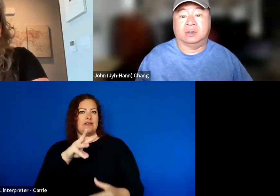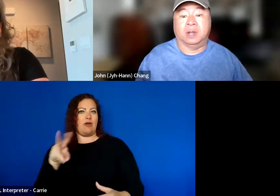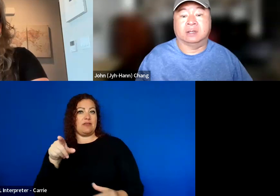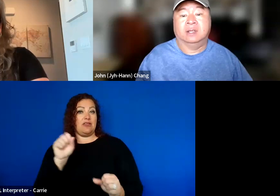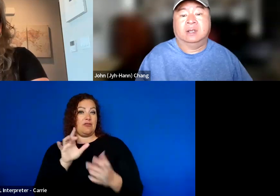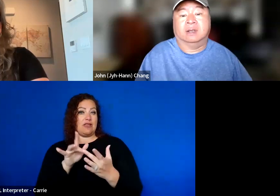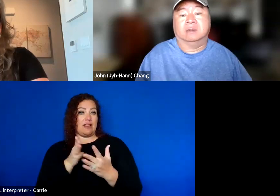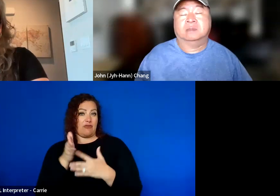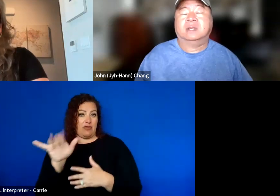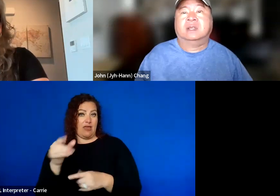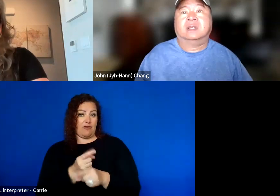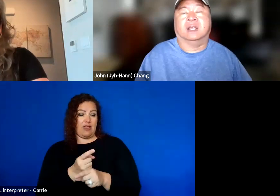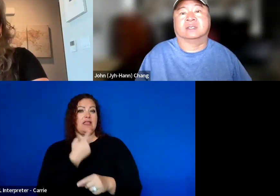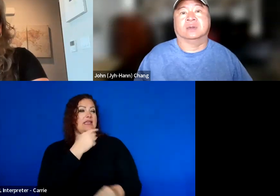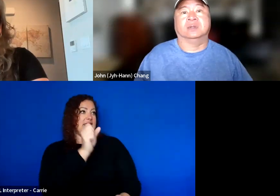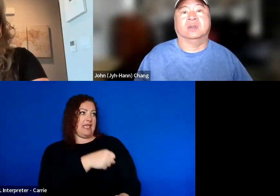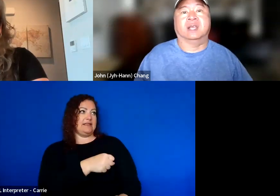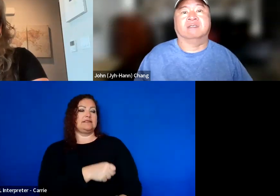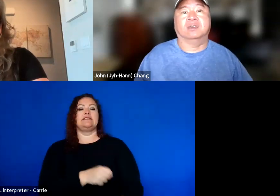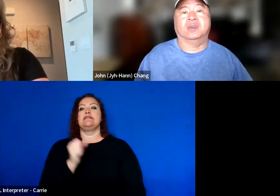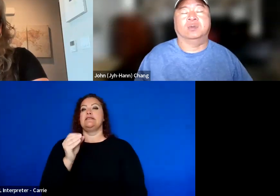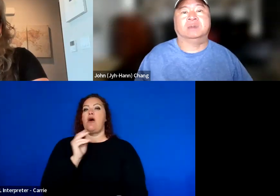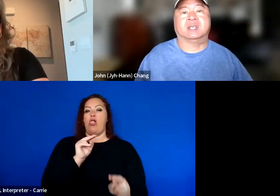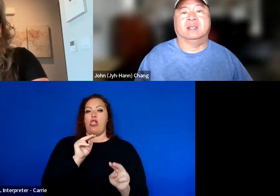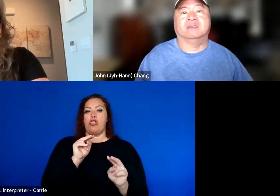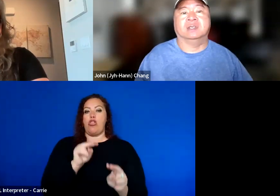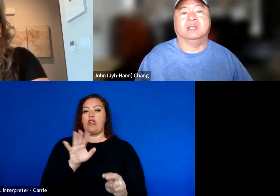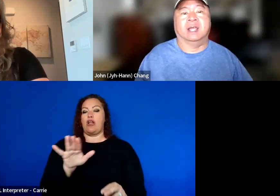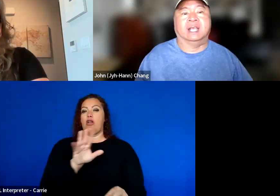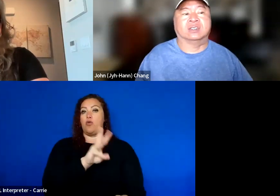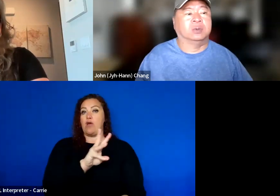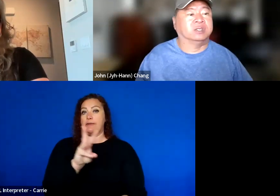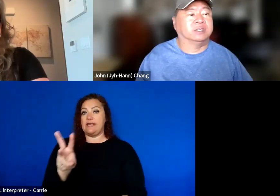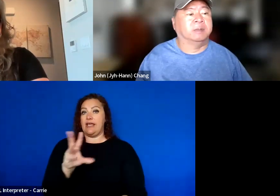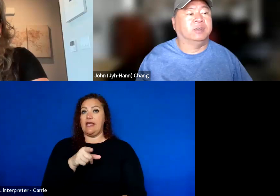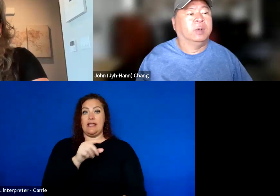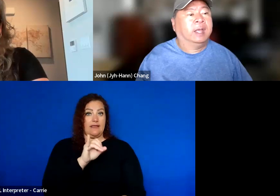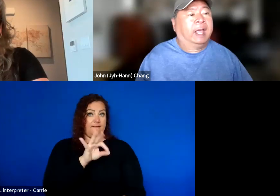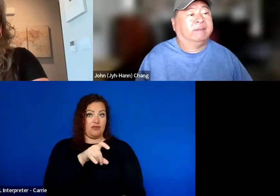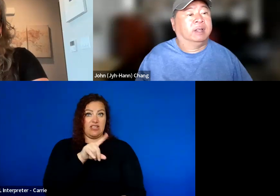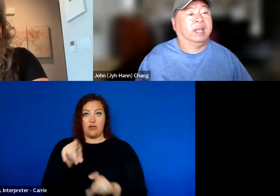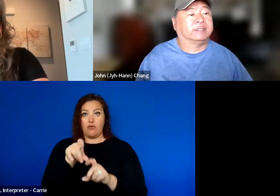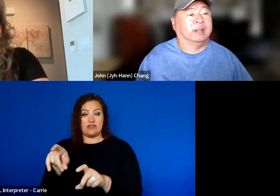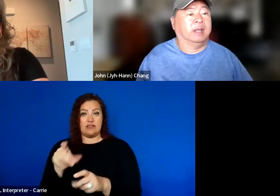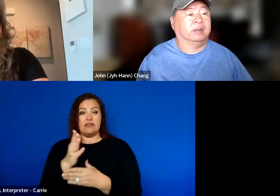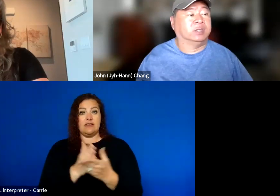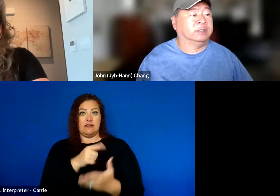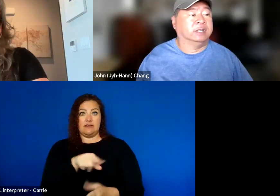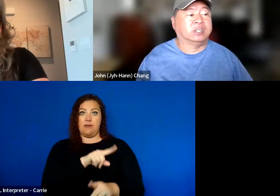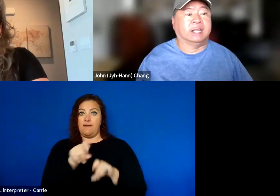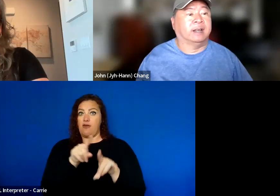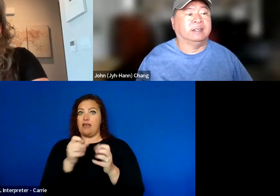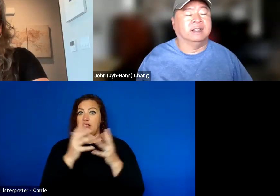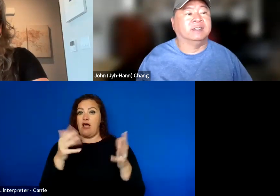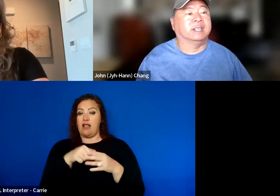through there, correct? Yes. Yeah, so look for her website, and if you need to ask her questions, some of you have asked a lot of questions